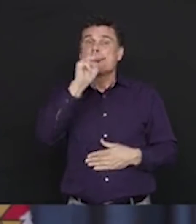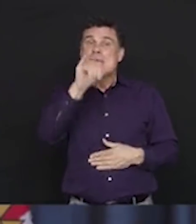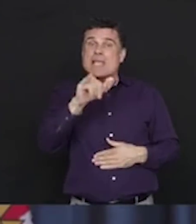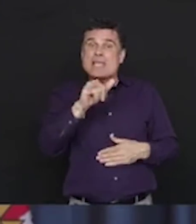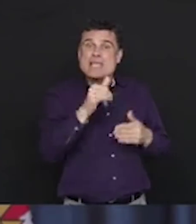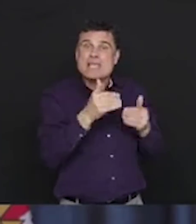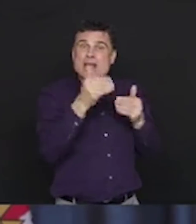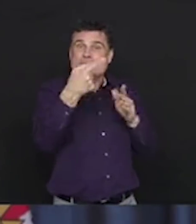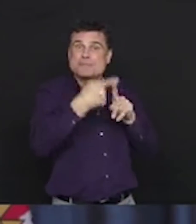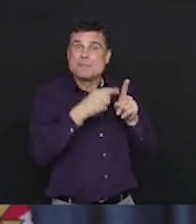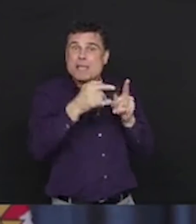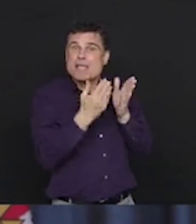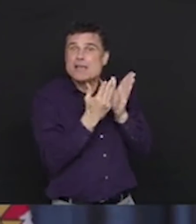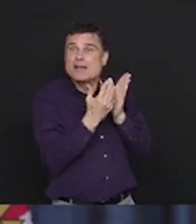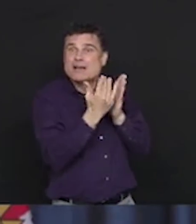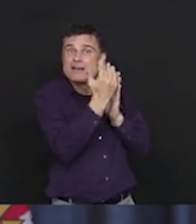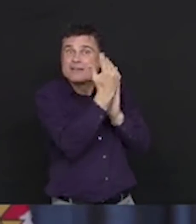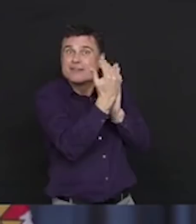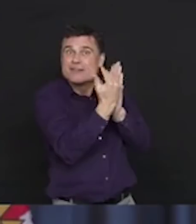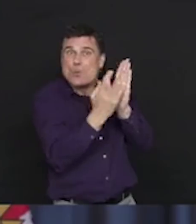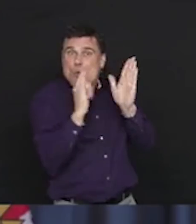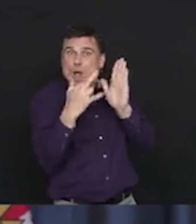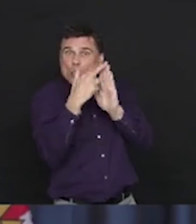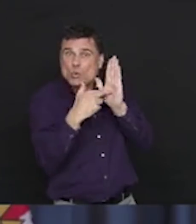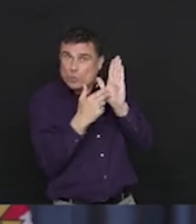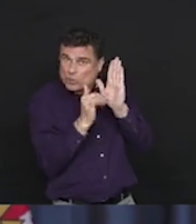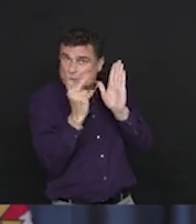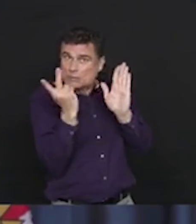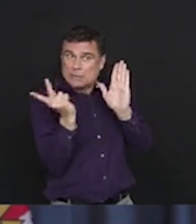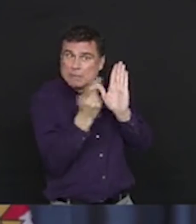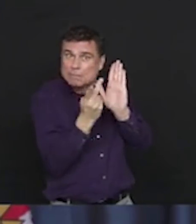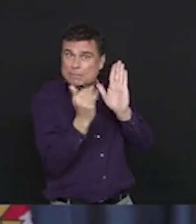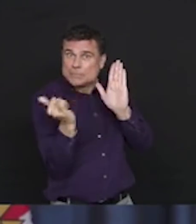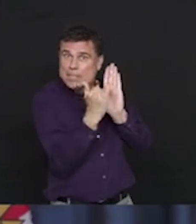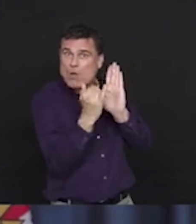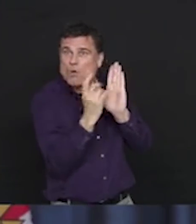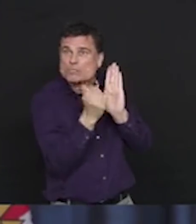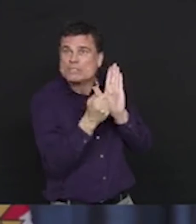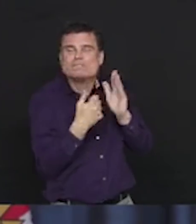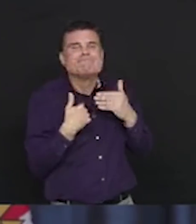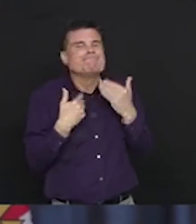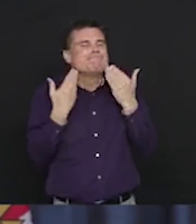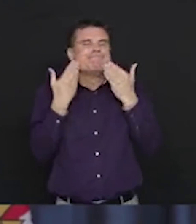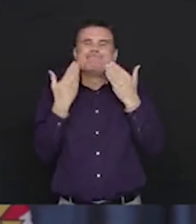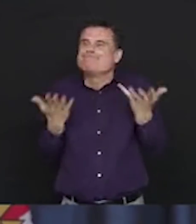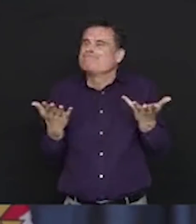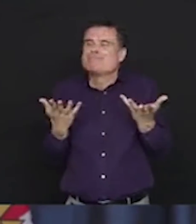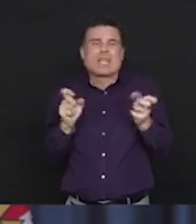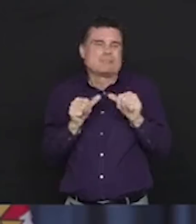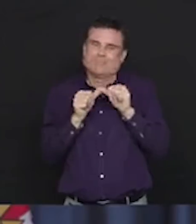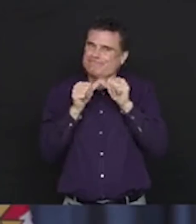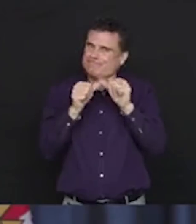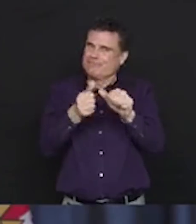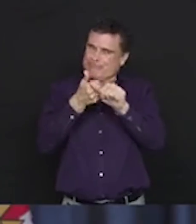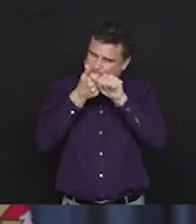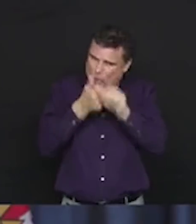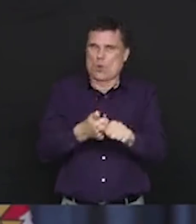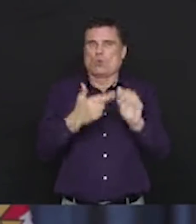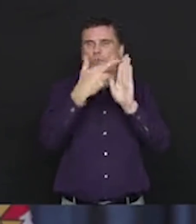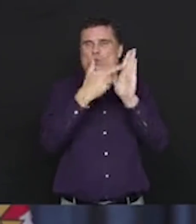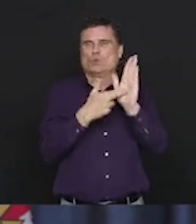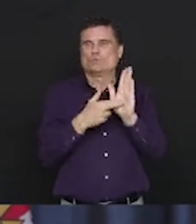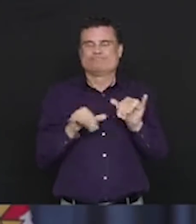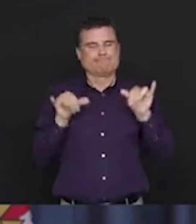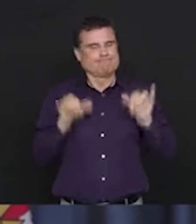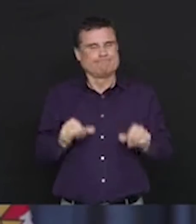challenge, and I think Dr. Henry's talked about this, the challenge of what would happen after that, and we'll be happy to meet that challenge if we are